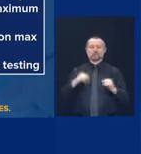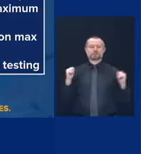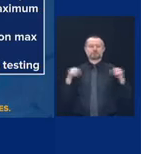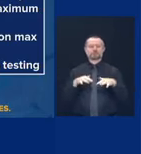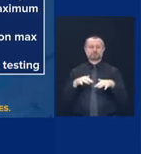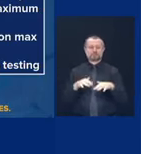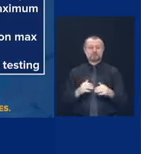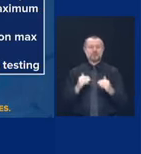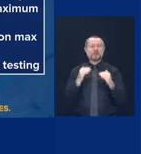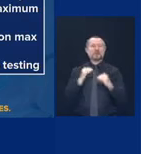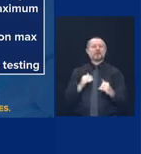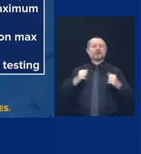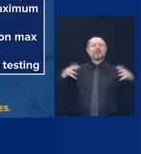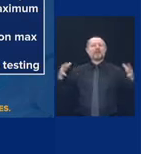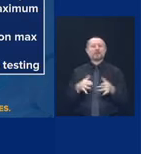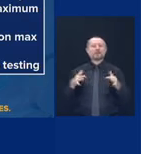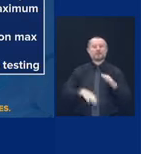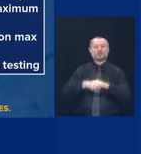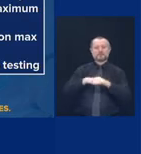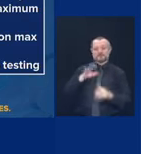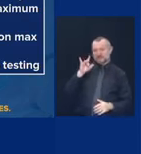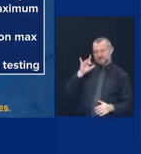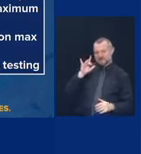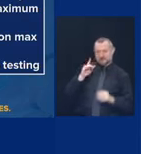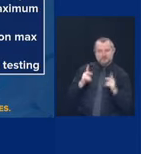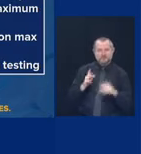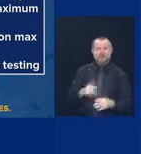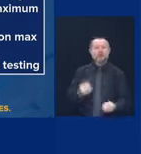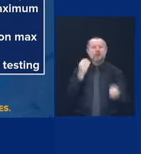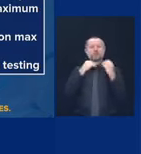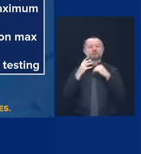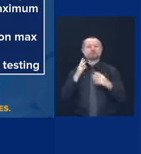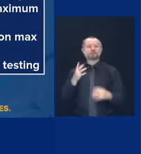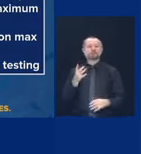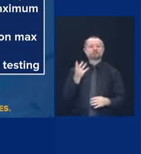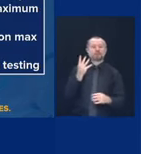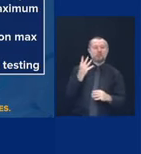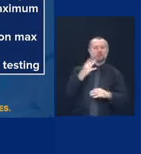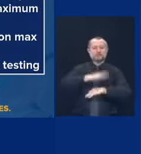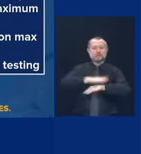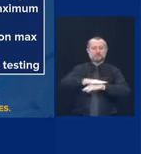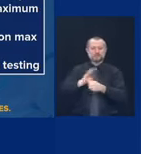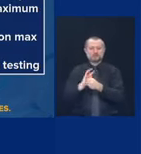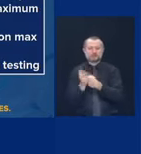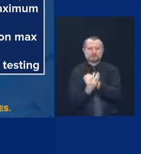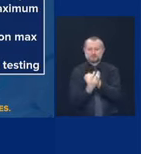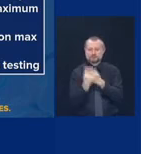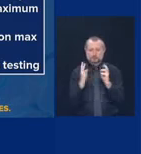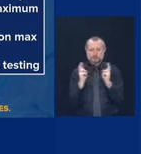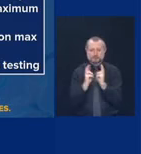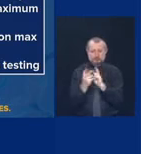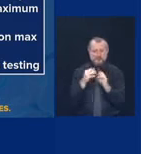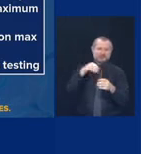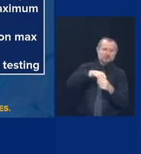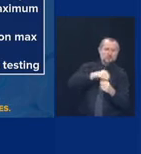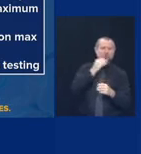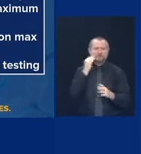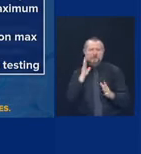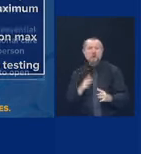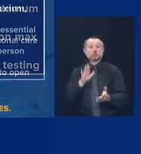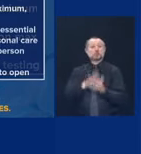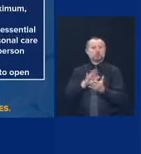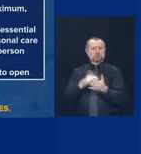max. Schools are open, but you have to do mandatory 20% testing in the